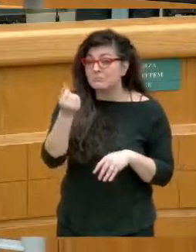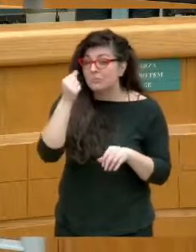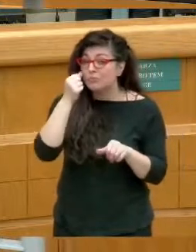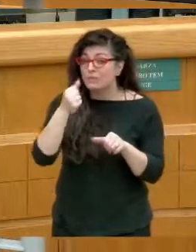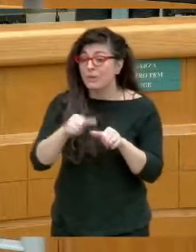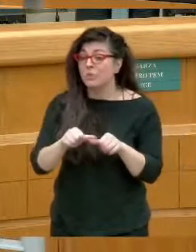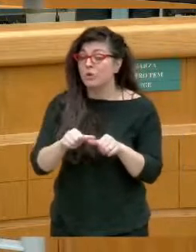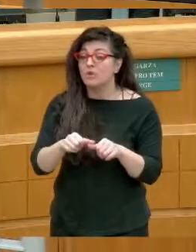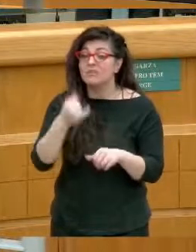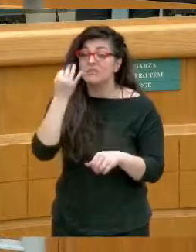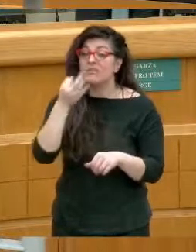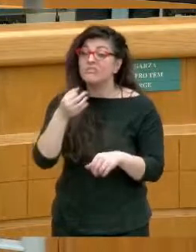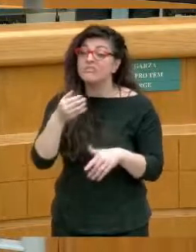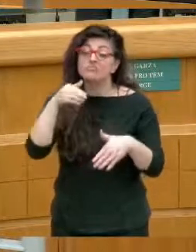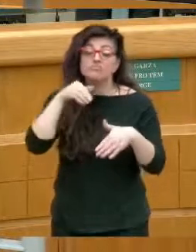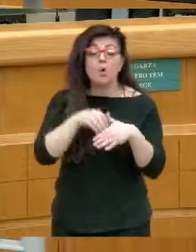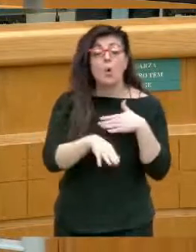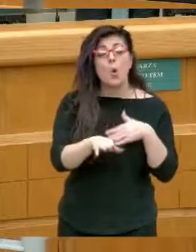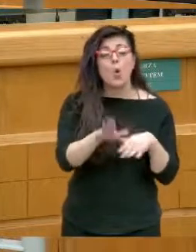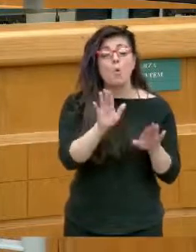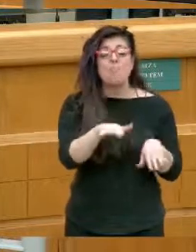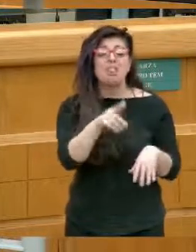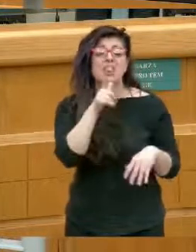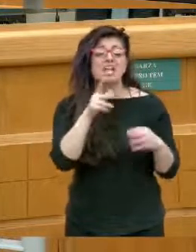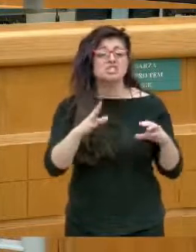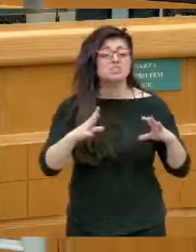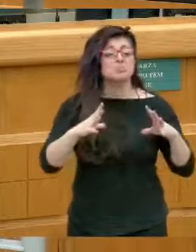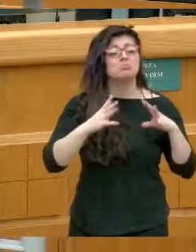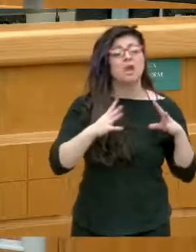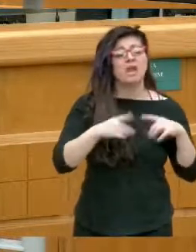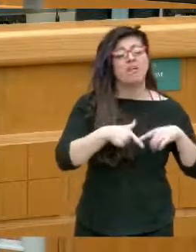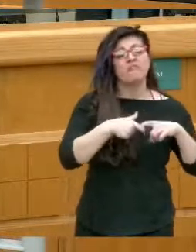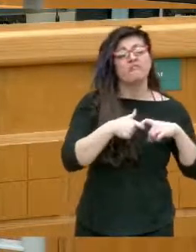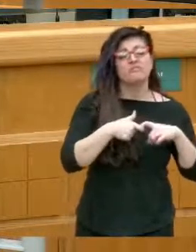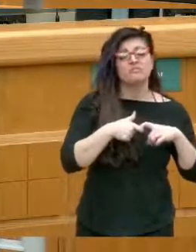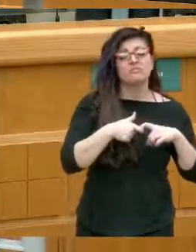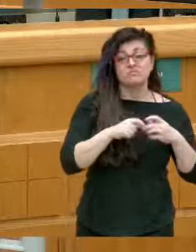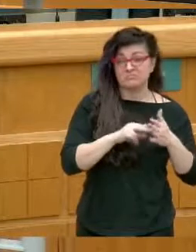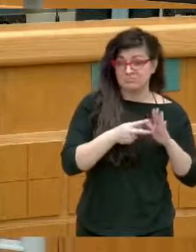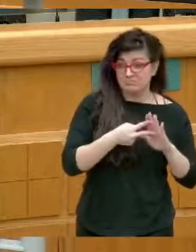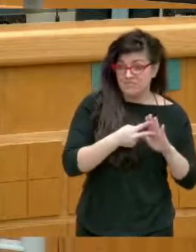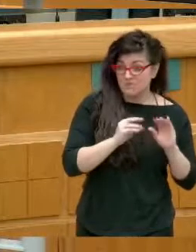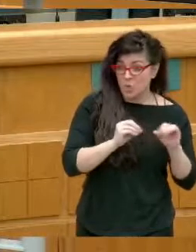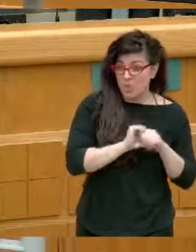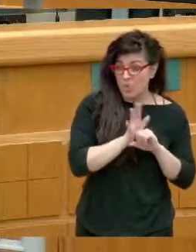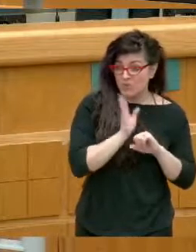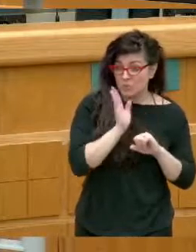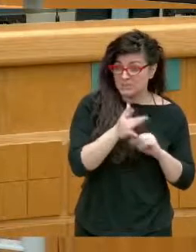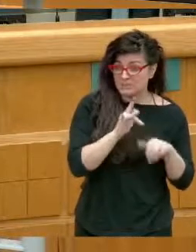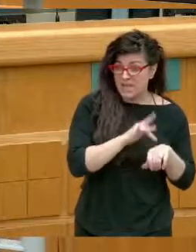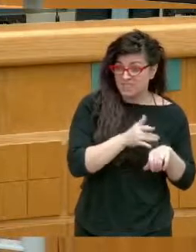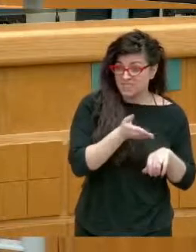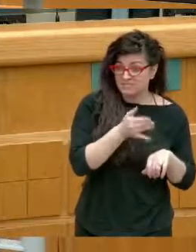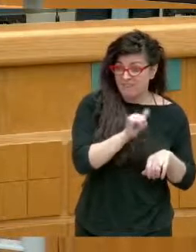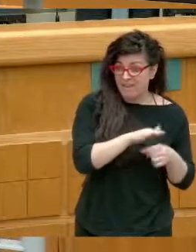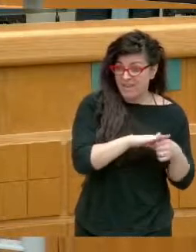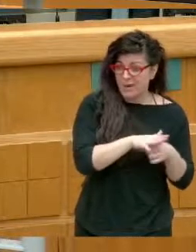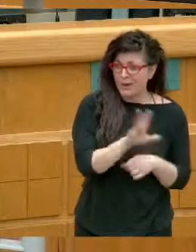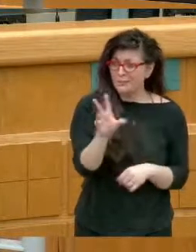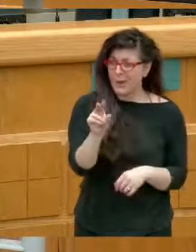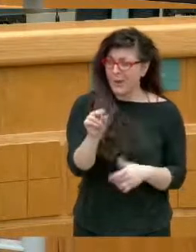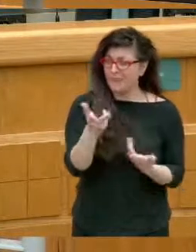stop at the break room or outside at the break spot for smoking. COVID-19 goes everywhere with